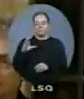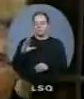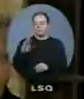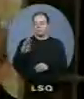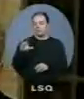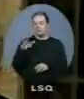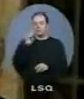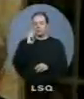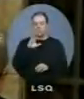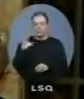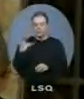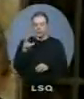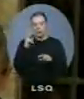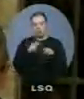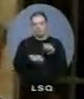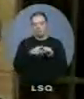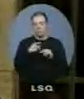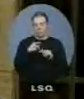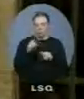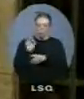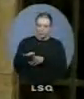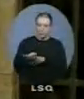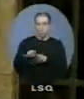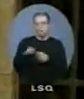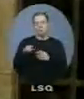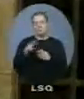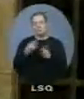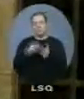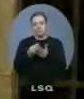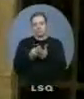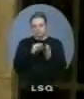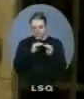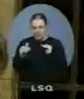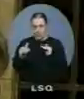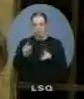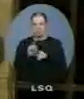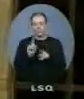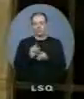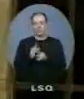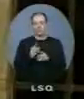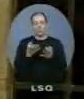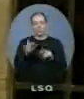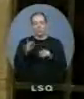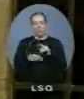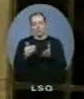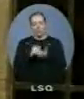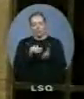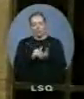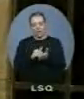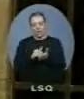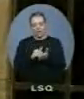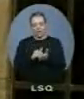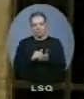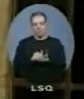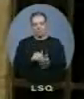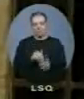media funds. It is refusing to acknowledge the CBC's request for stable funding and still owes the corporation $60 million. What will